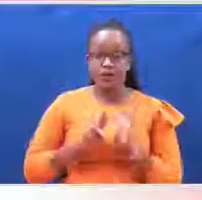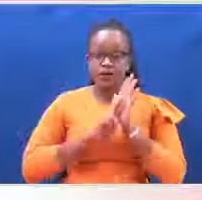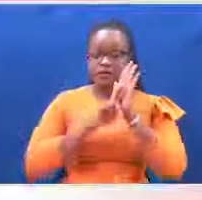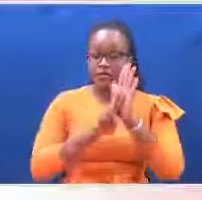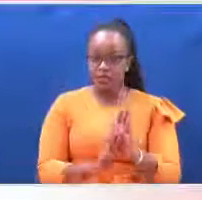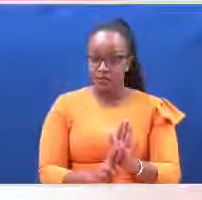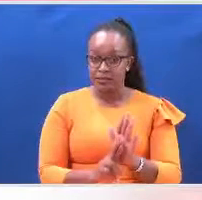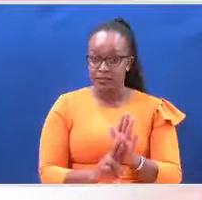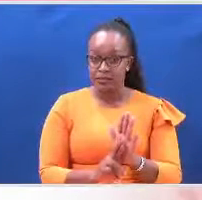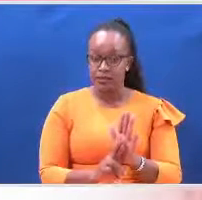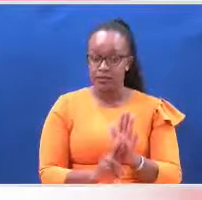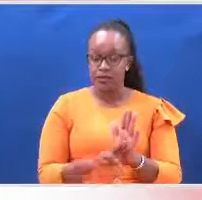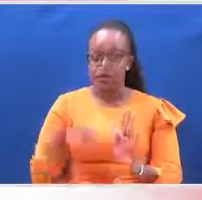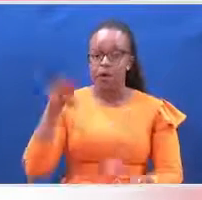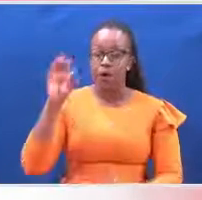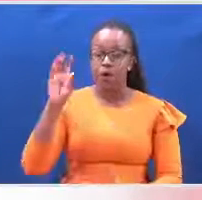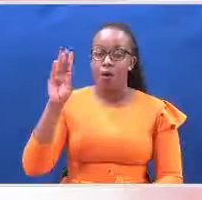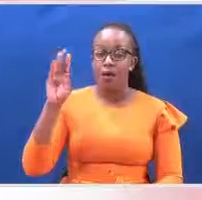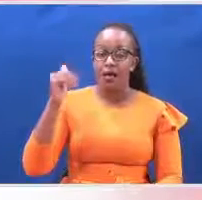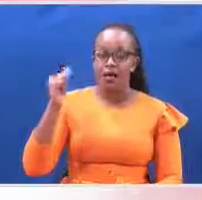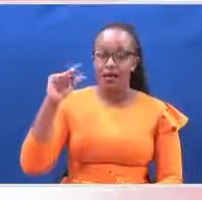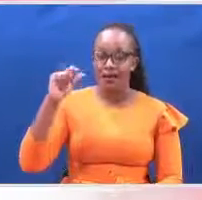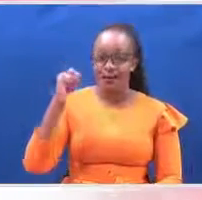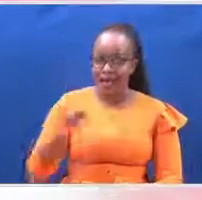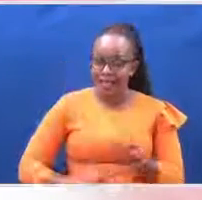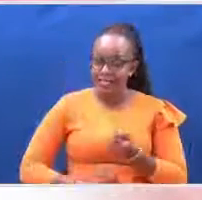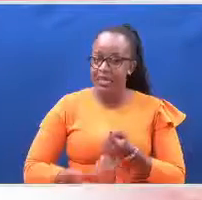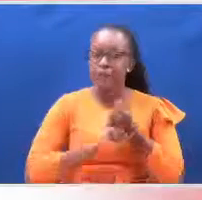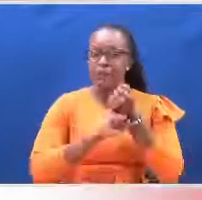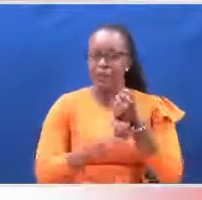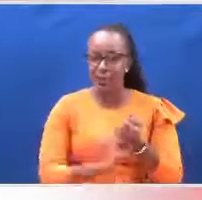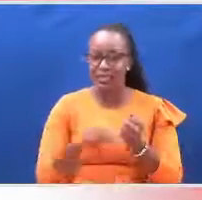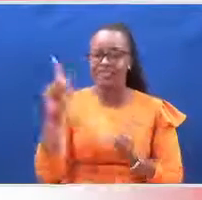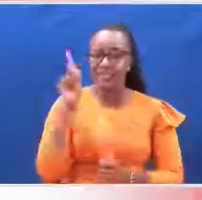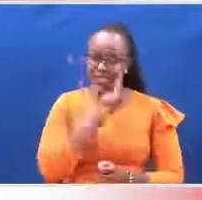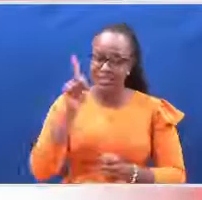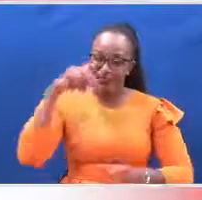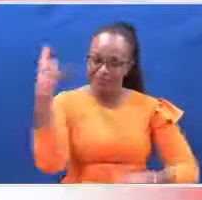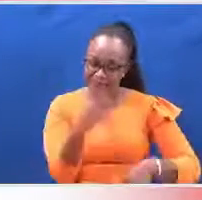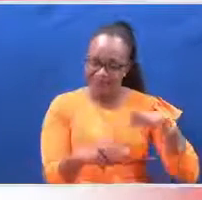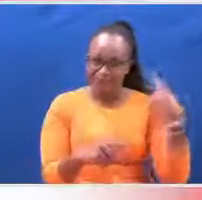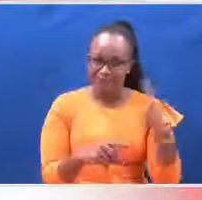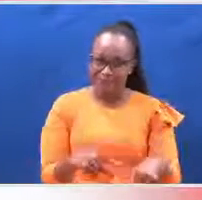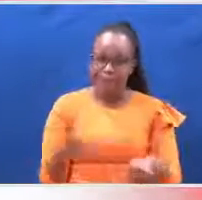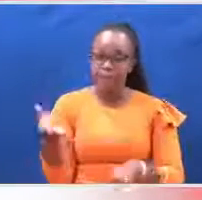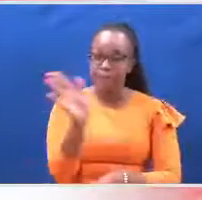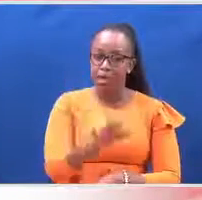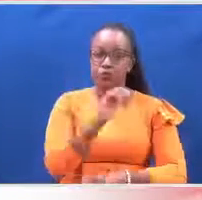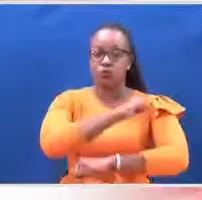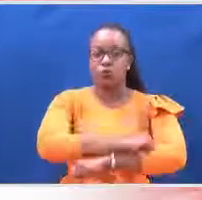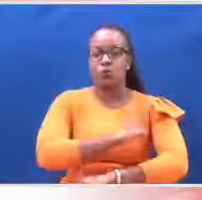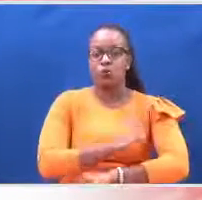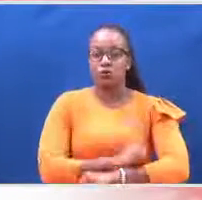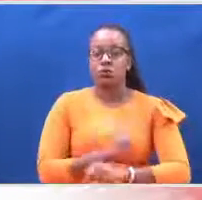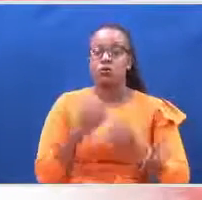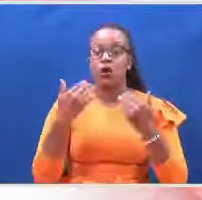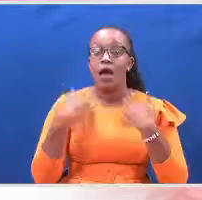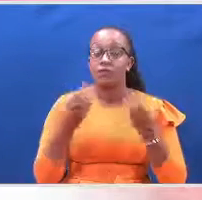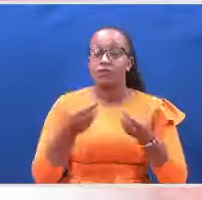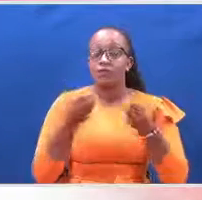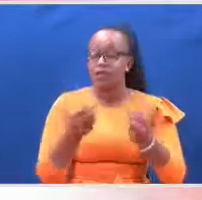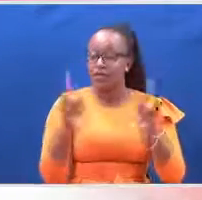Dr. Christine Ombaka has supported calls for the reintroduction of corporal punishment in schools in a bid to tame indiscipline in